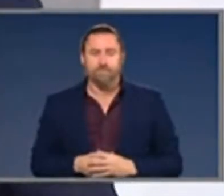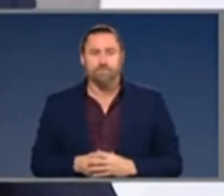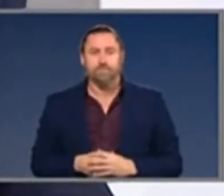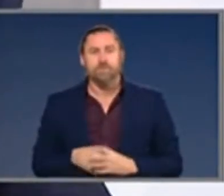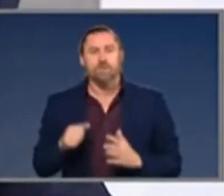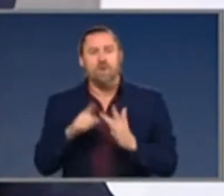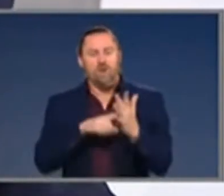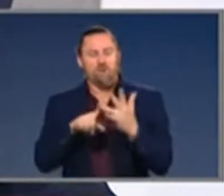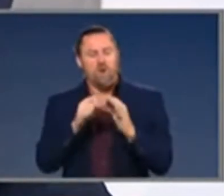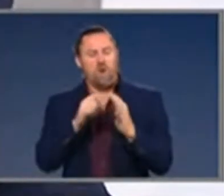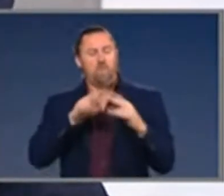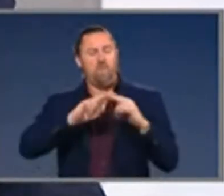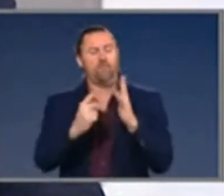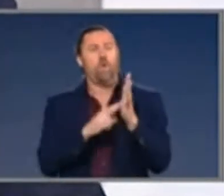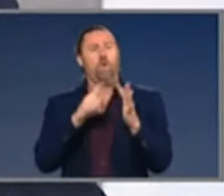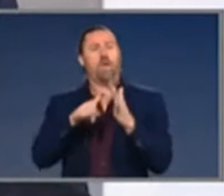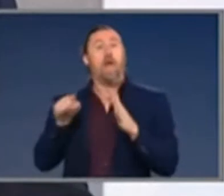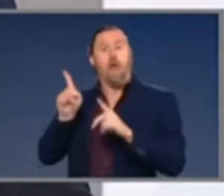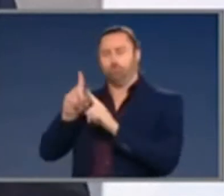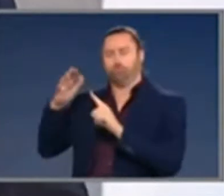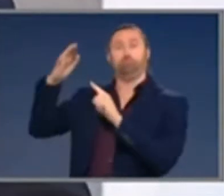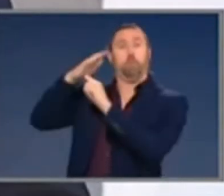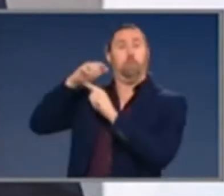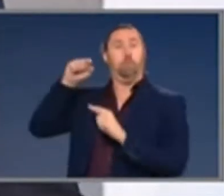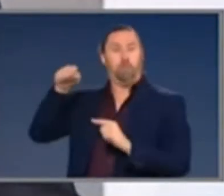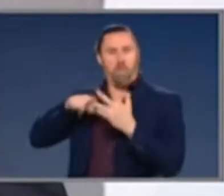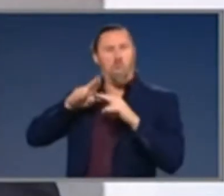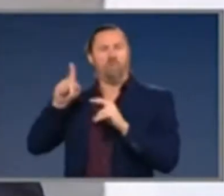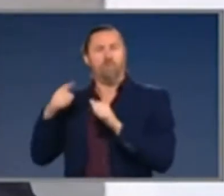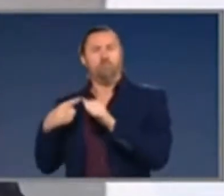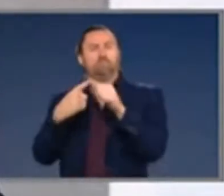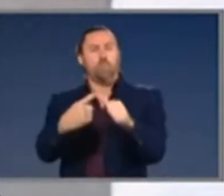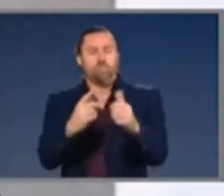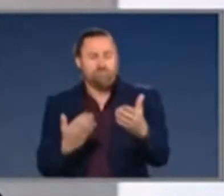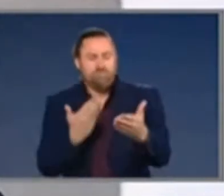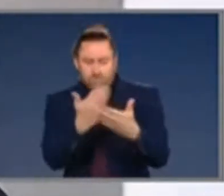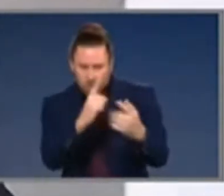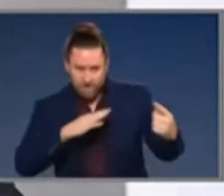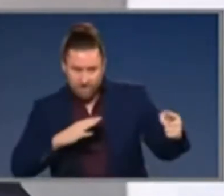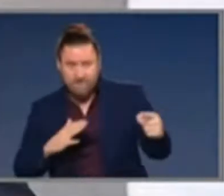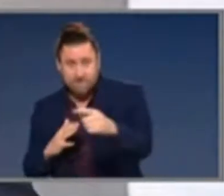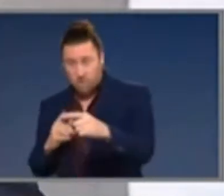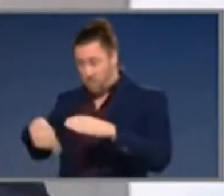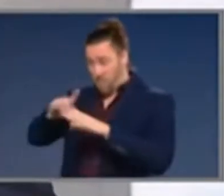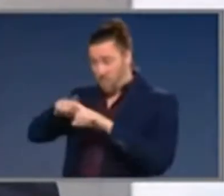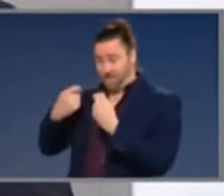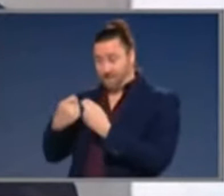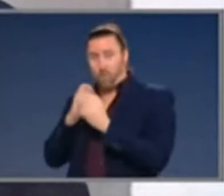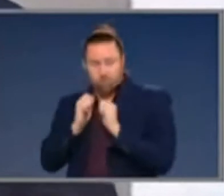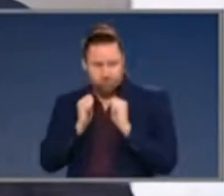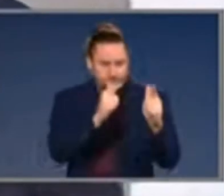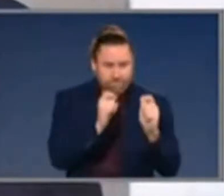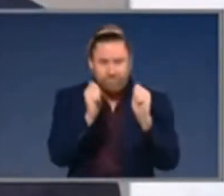by Joe Buffoni, has been to now coordinate teams to be going into facilities across Melbourne